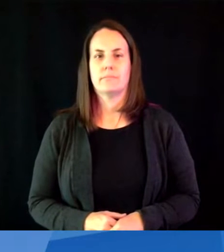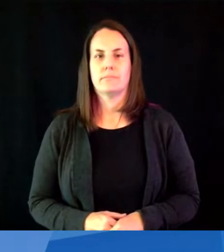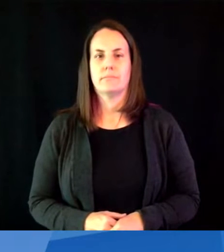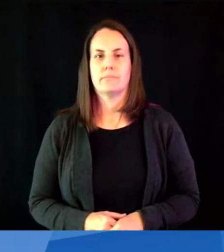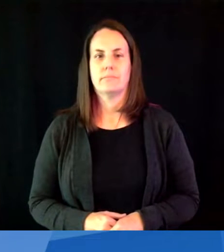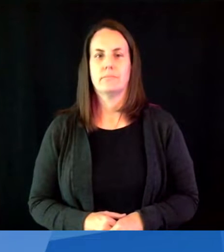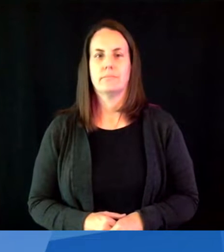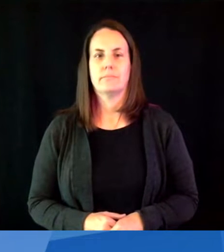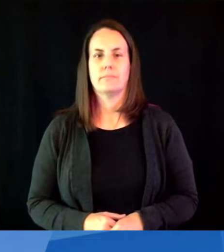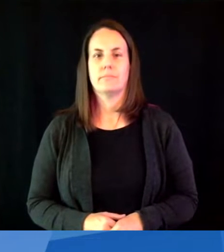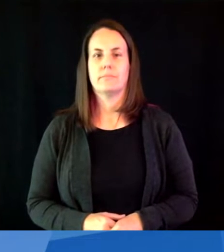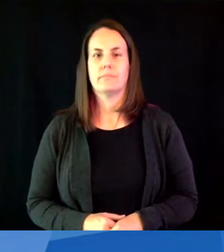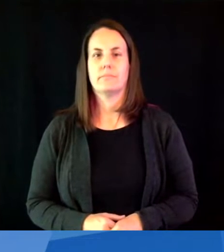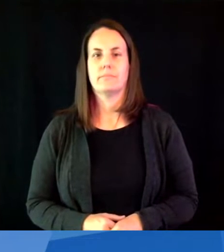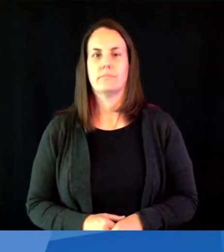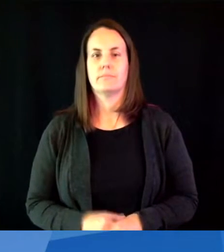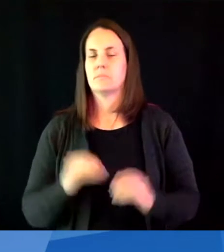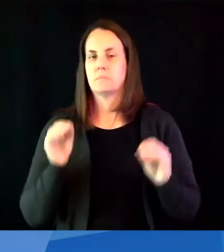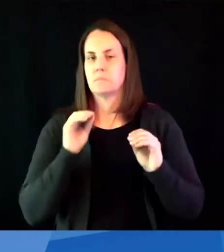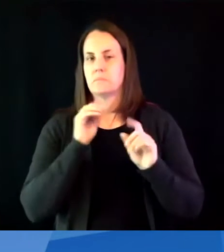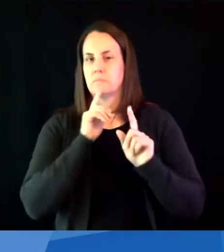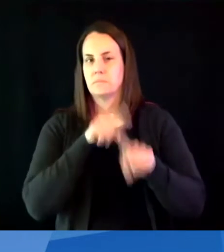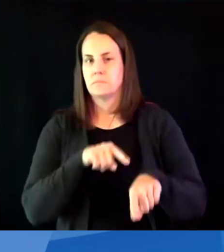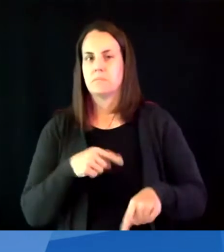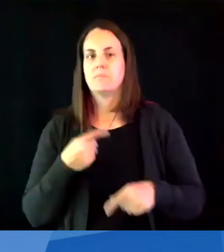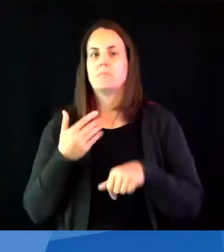All right, why don't we try Mayan Silver,